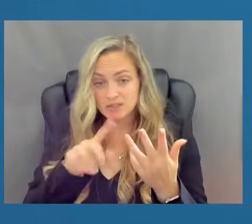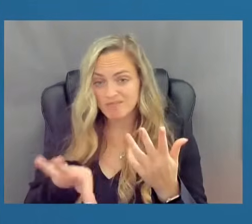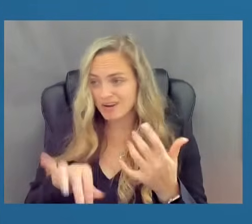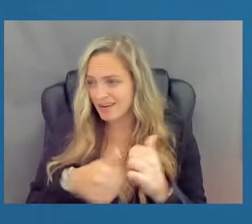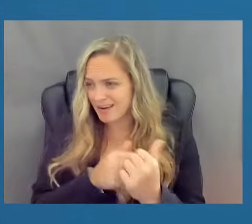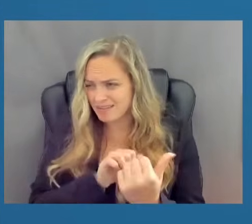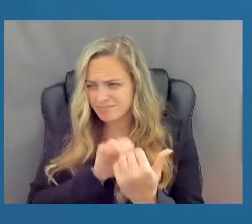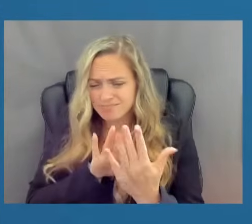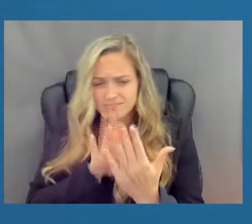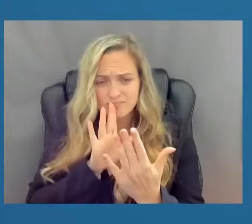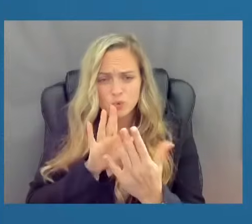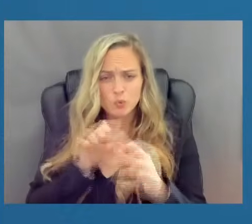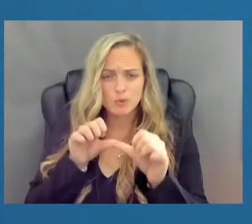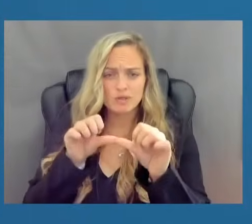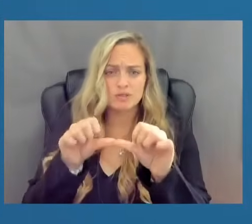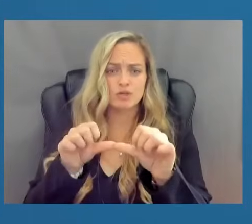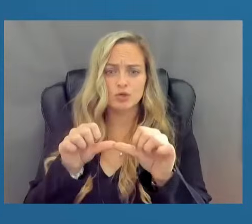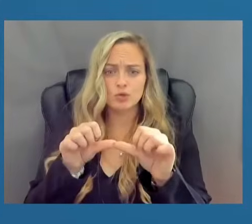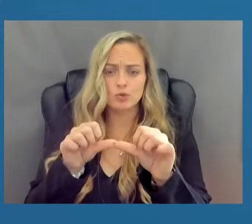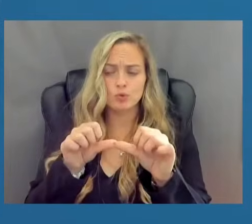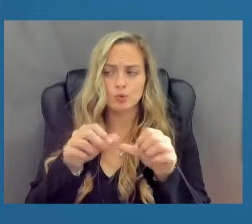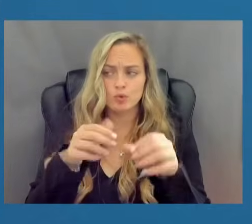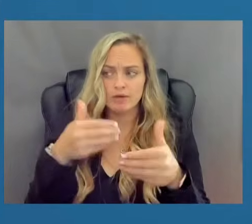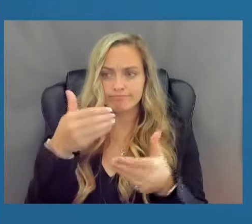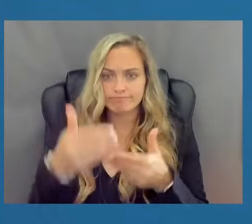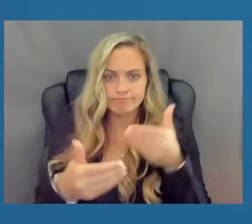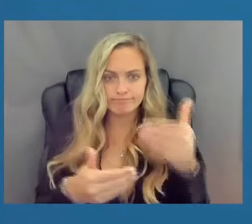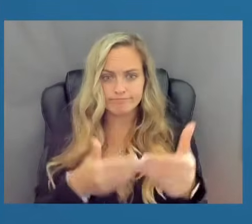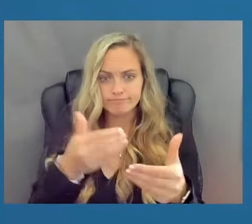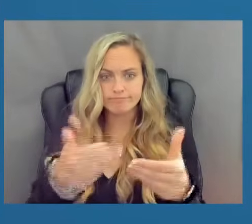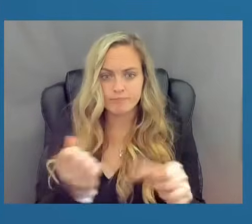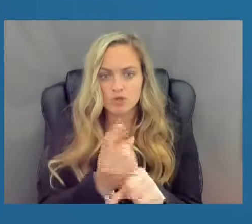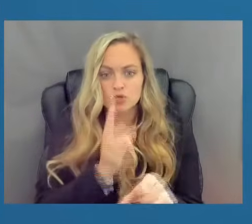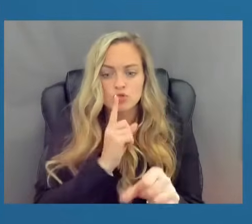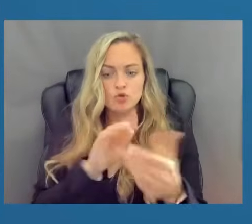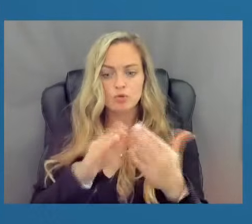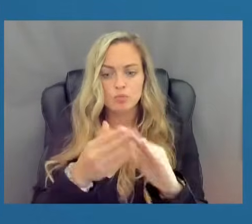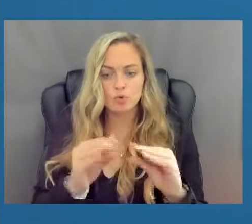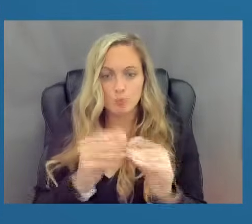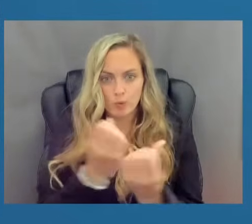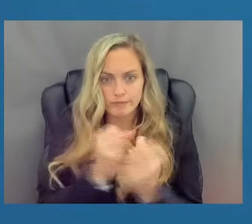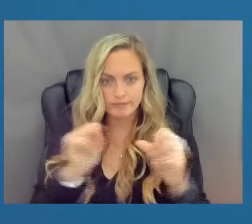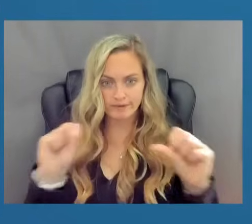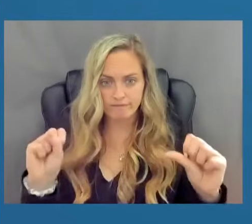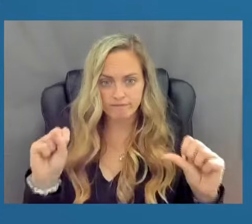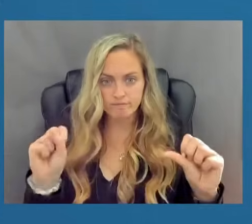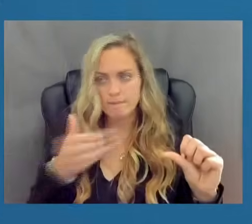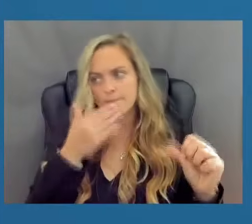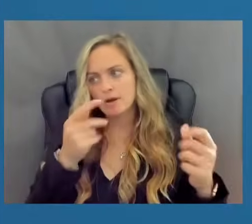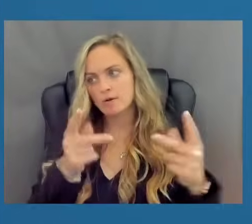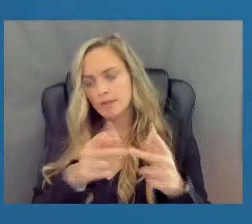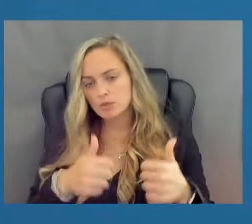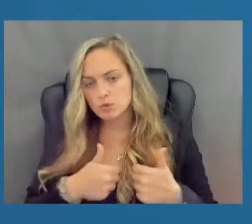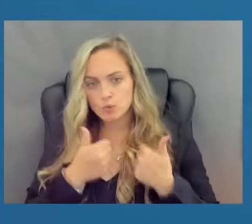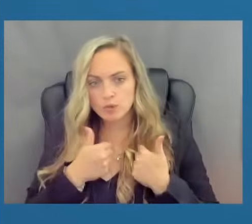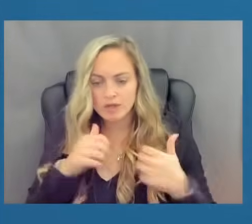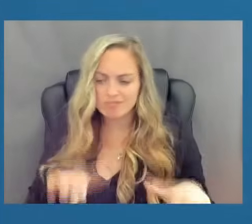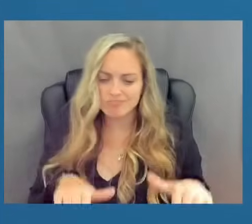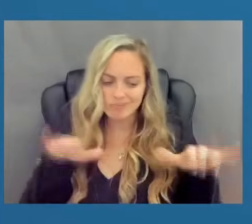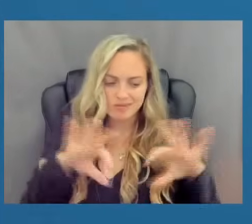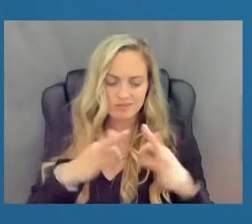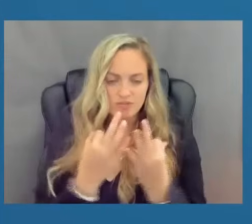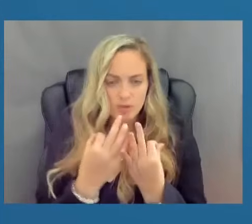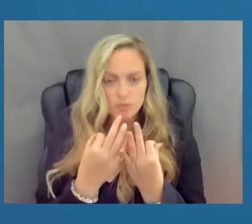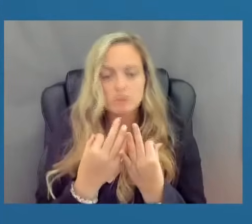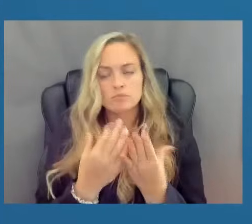can to continue the path we're now on, which is making this community safer and a better place to live and to raise families. So